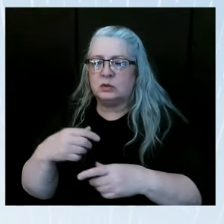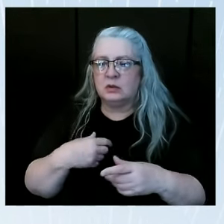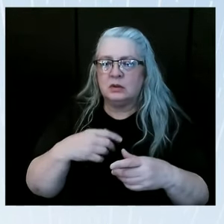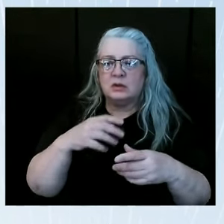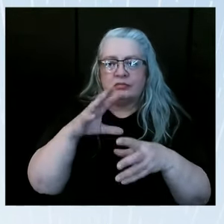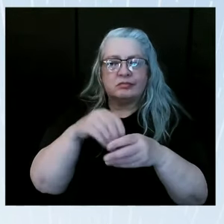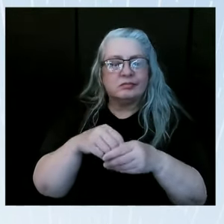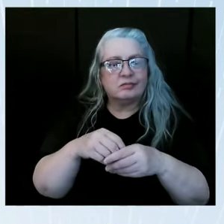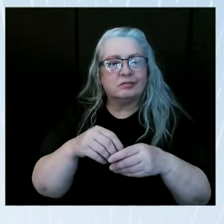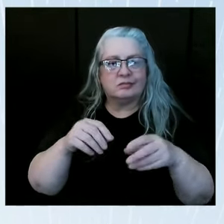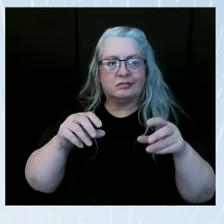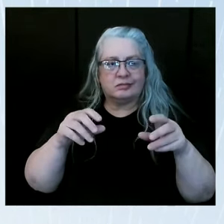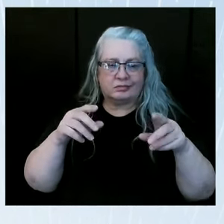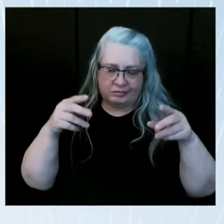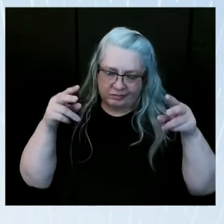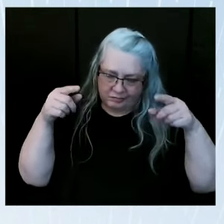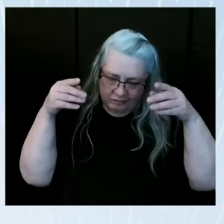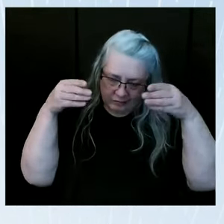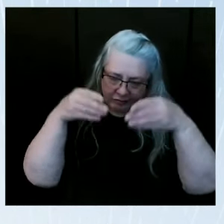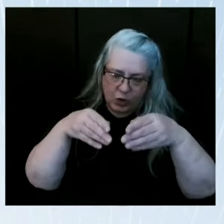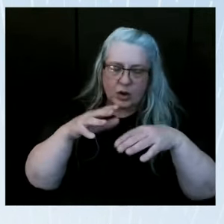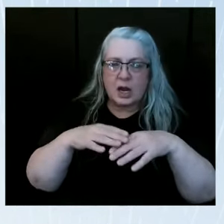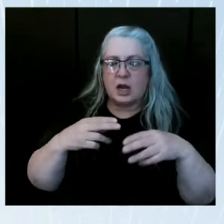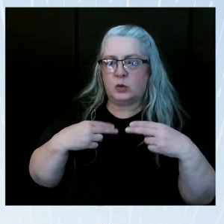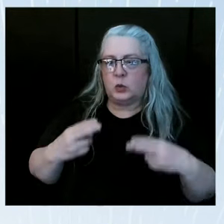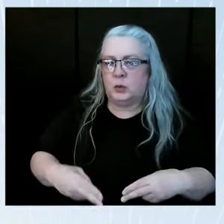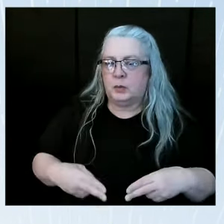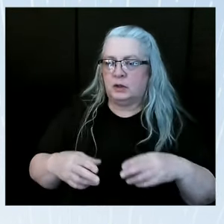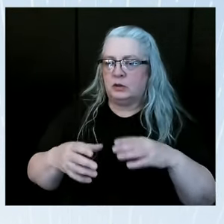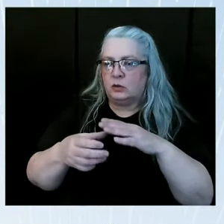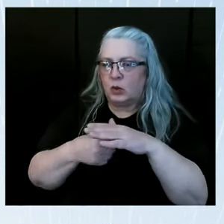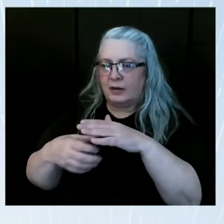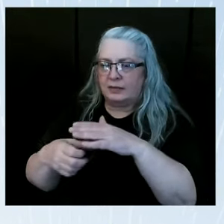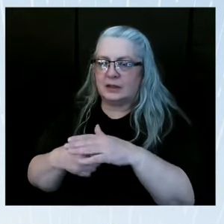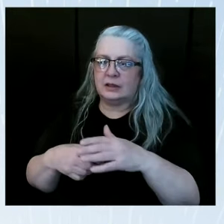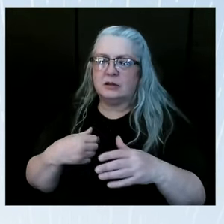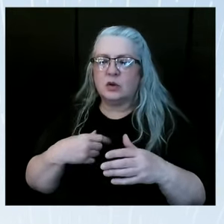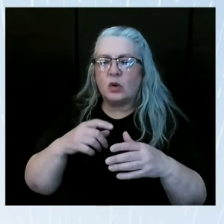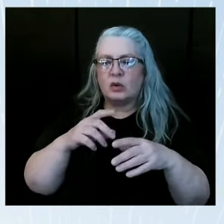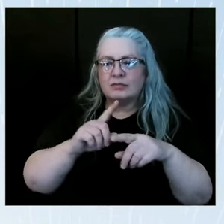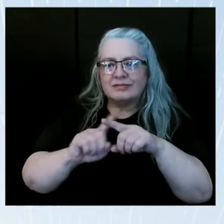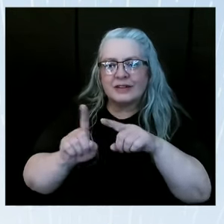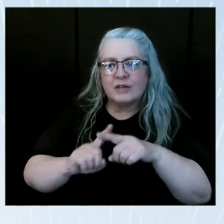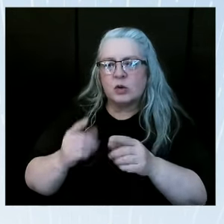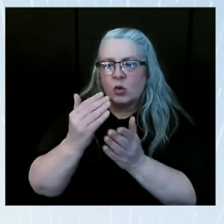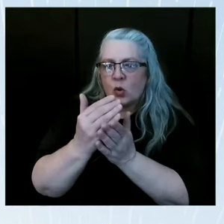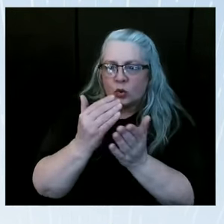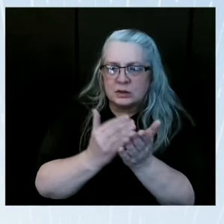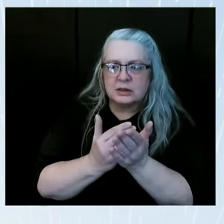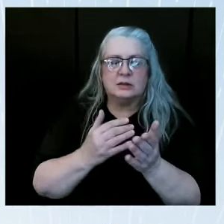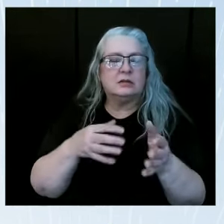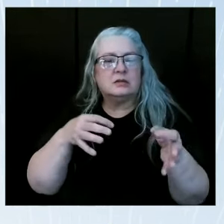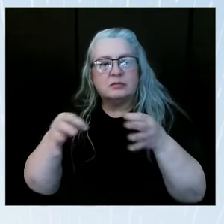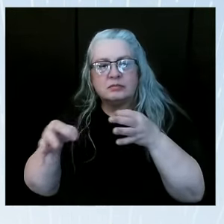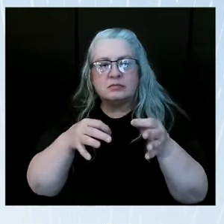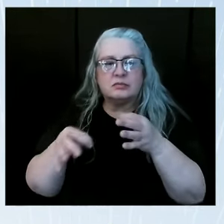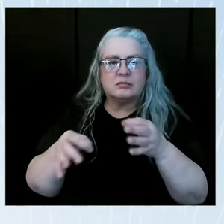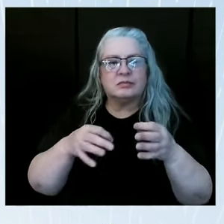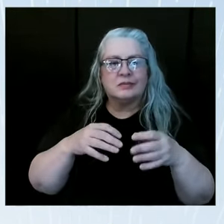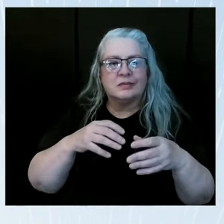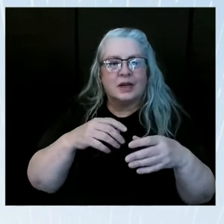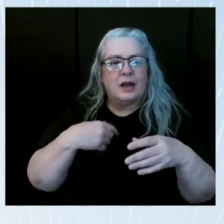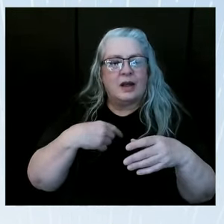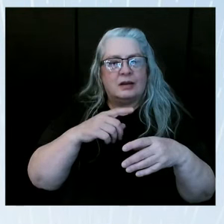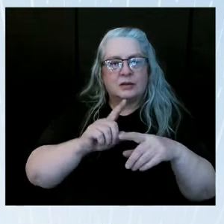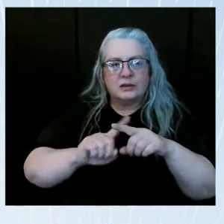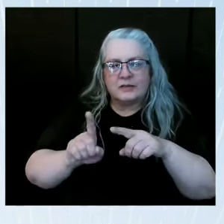those with lived experiences in trafficking, and we were able to share with school personnel what they need to know to make the biggest